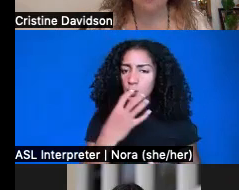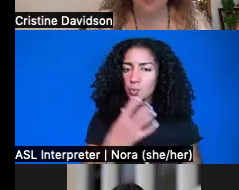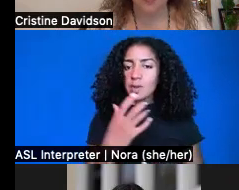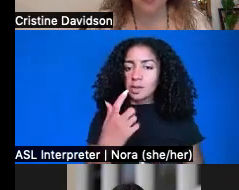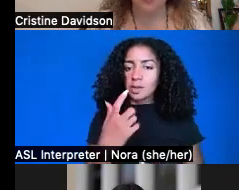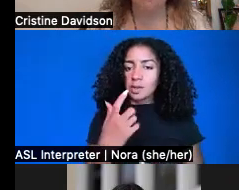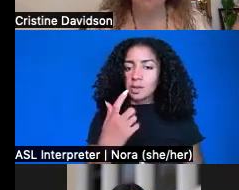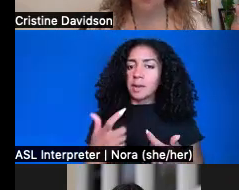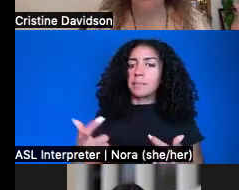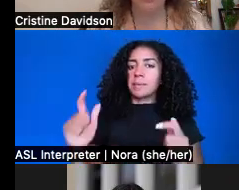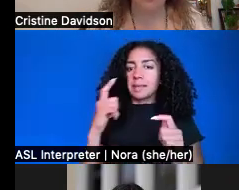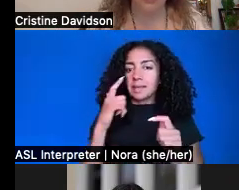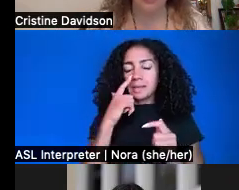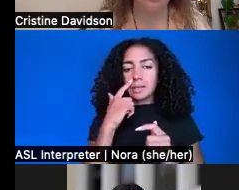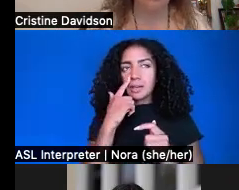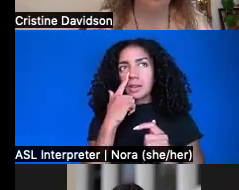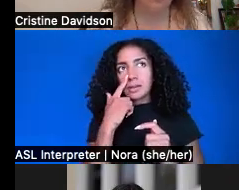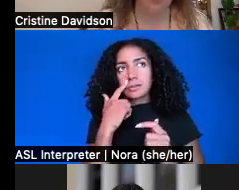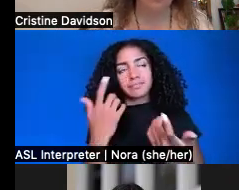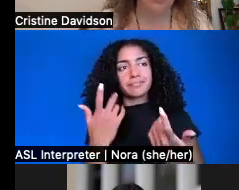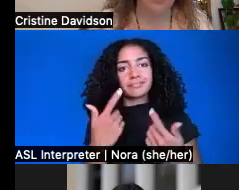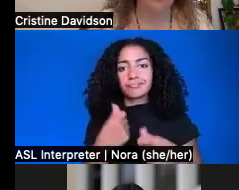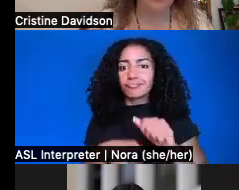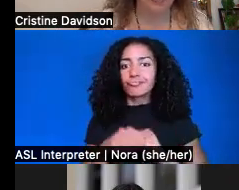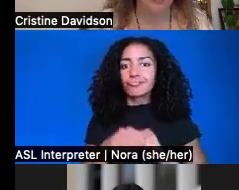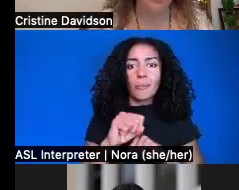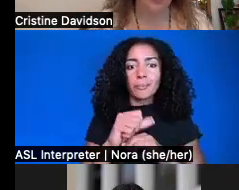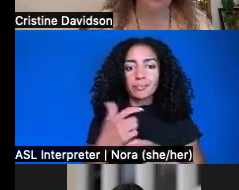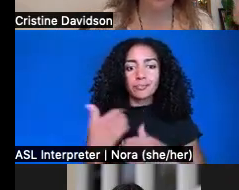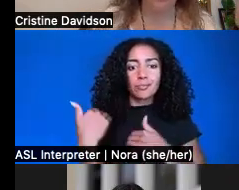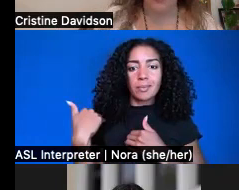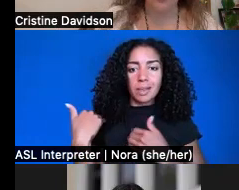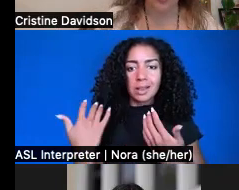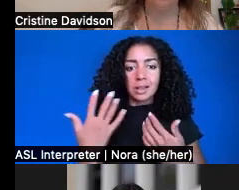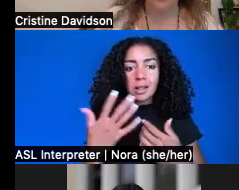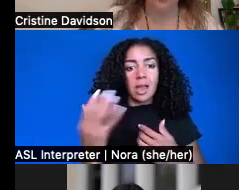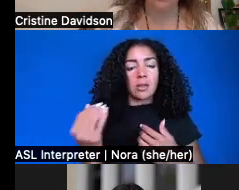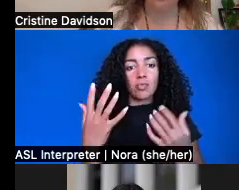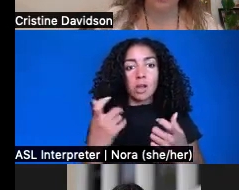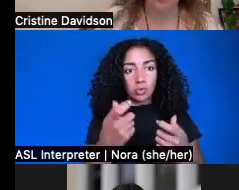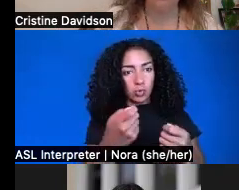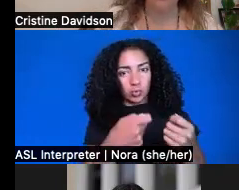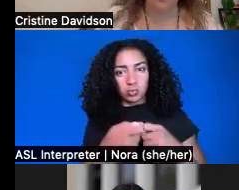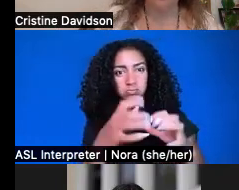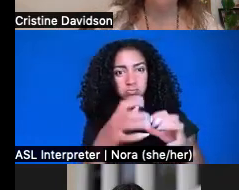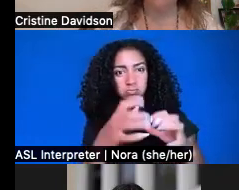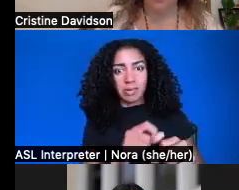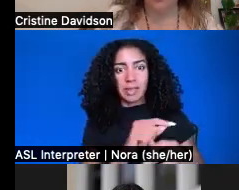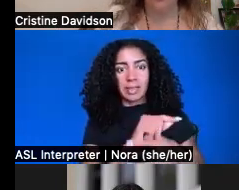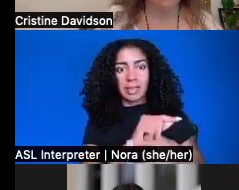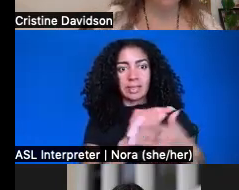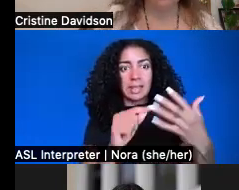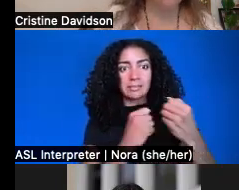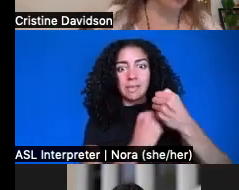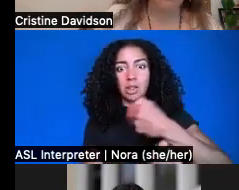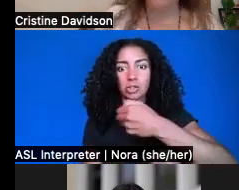doing all of our other stuff, right? Because we want to end it. We want to make it easier for the next generations coming up. We want to